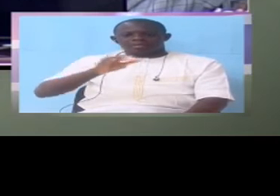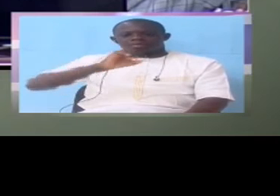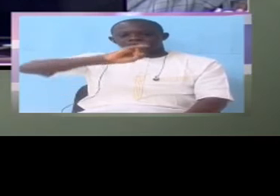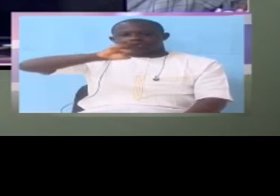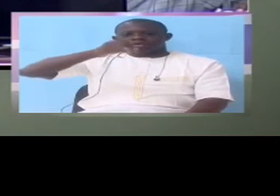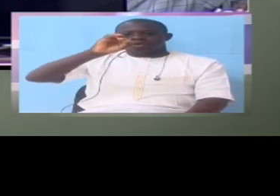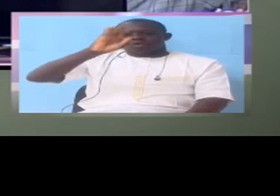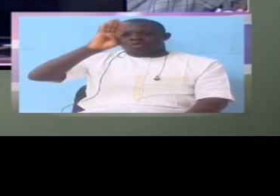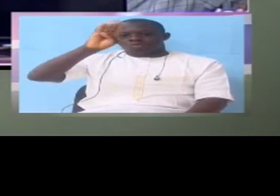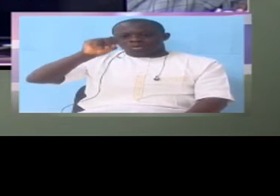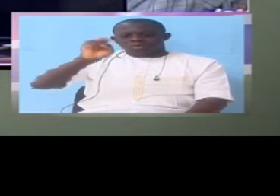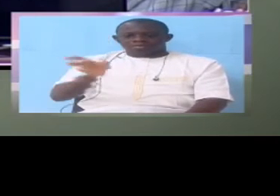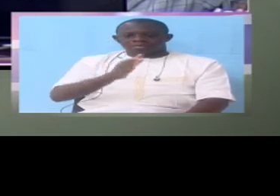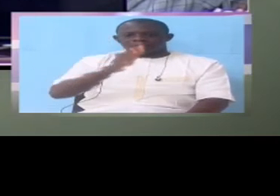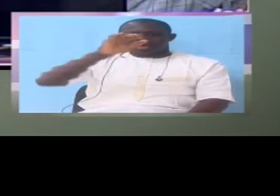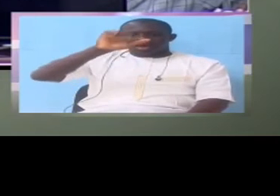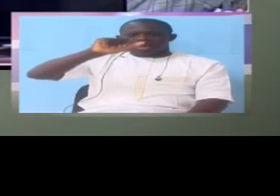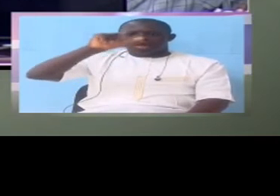It's Alhaji Moore.